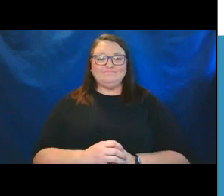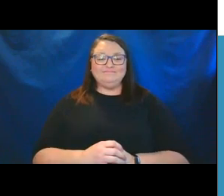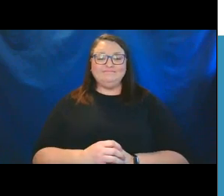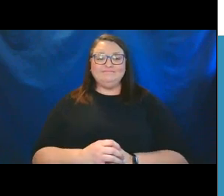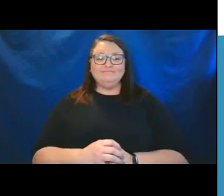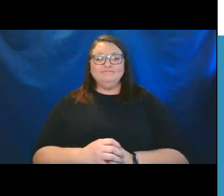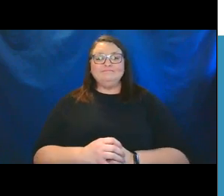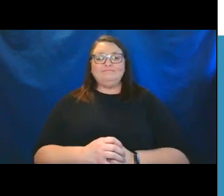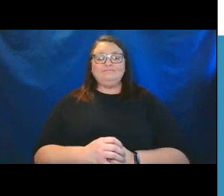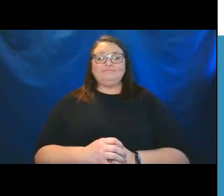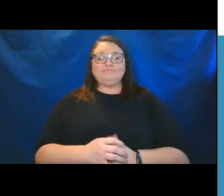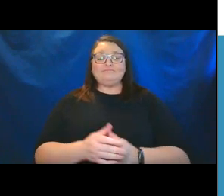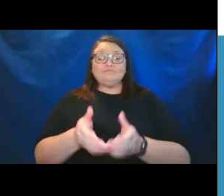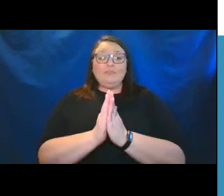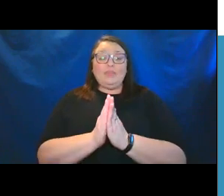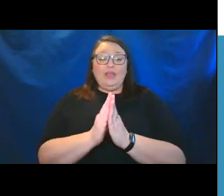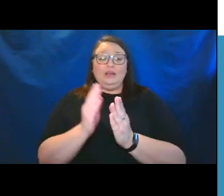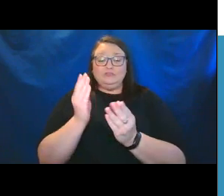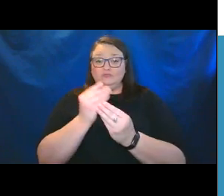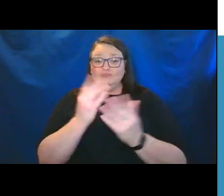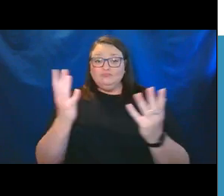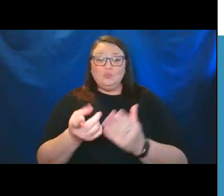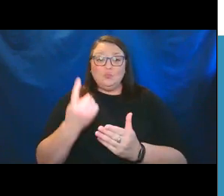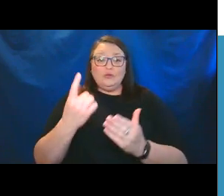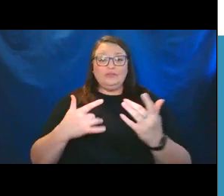We were asked to share one exciting outcome.